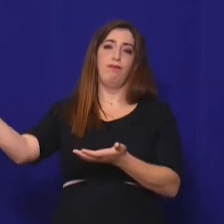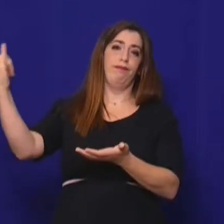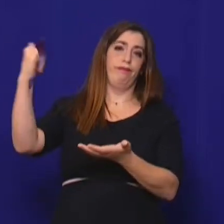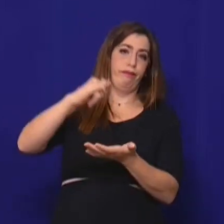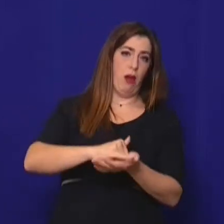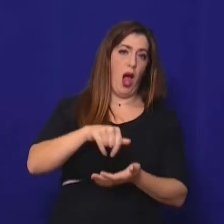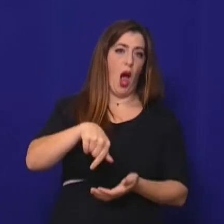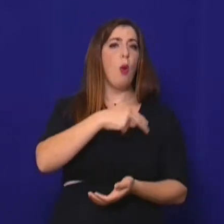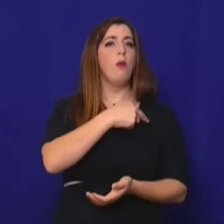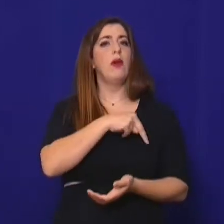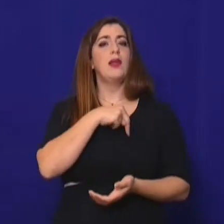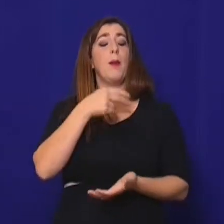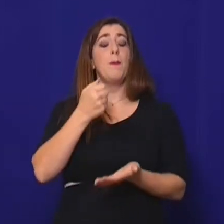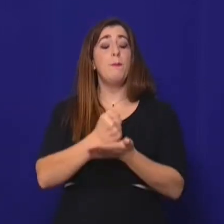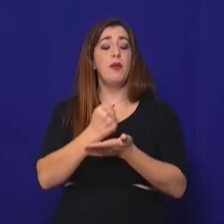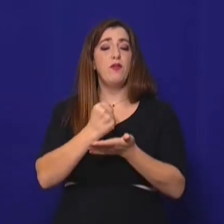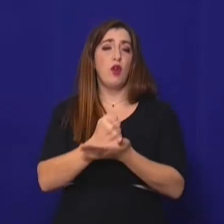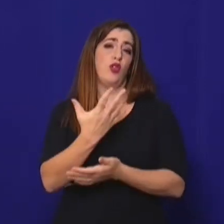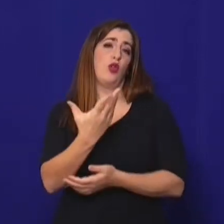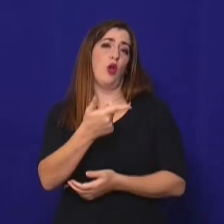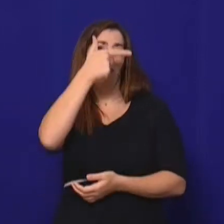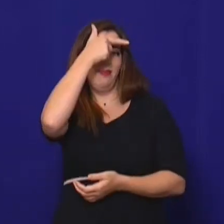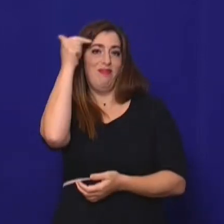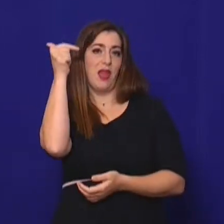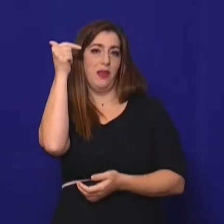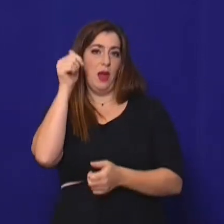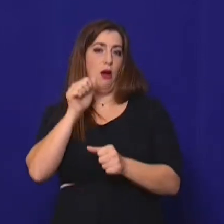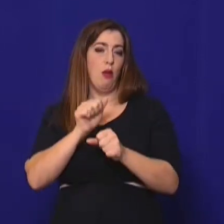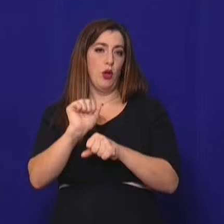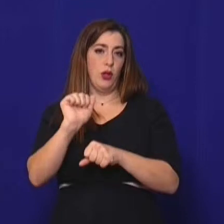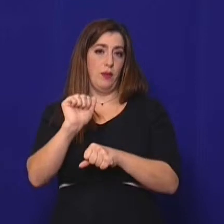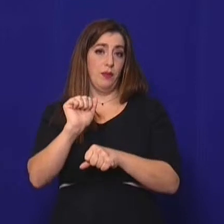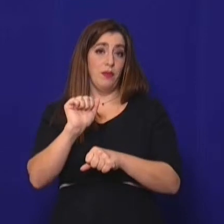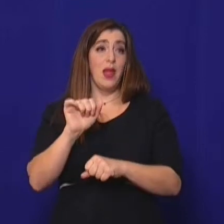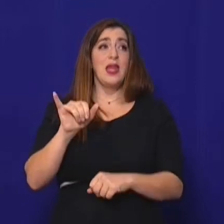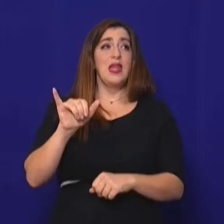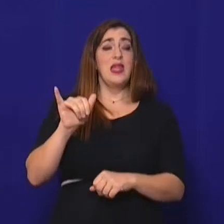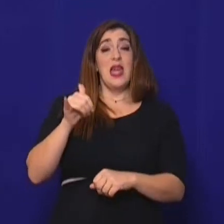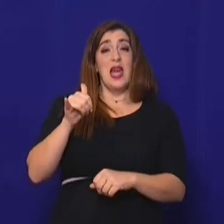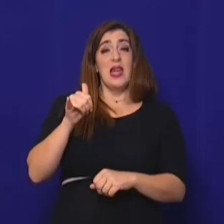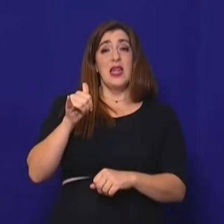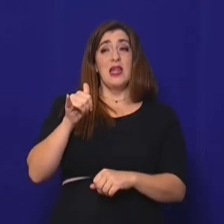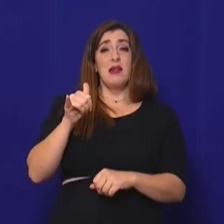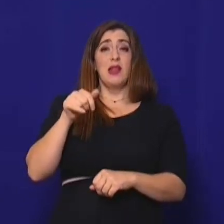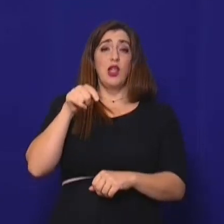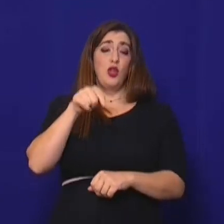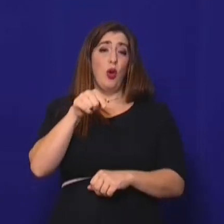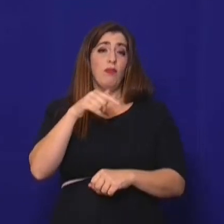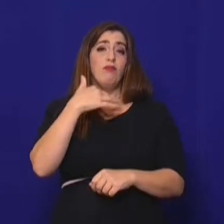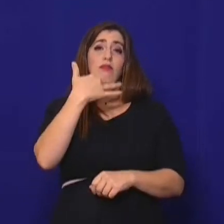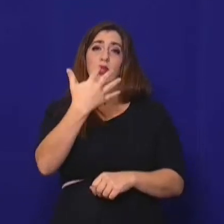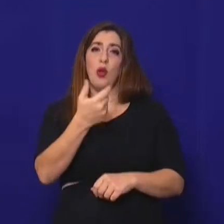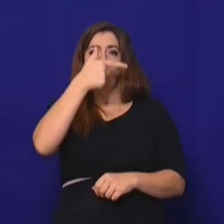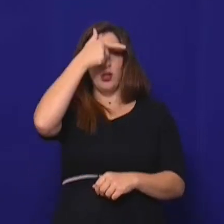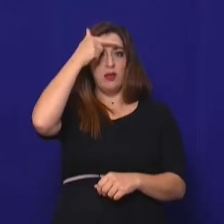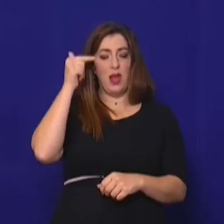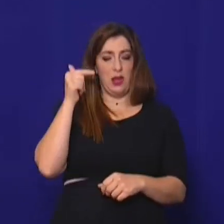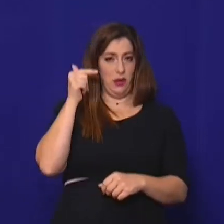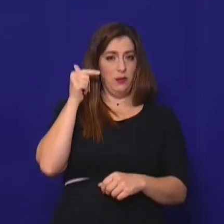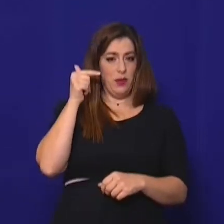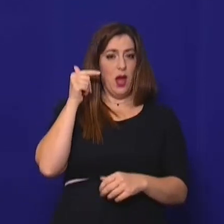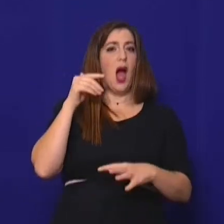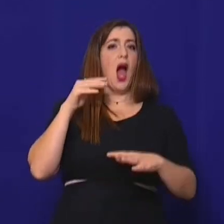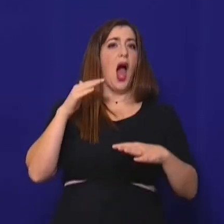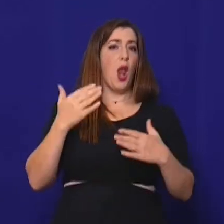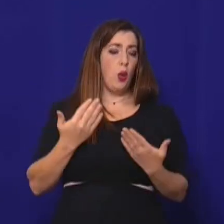jġibu test magħhom minn barra. Dawk li ma jġibux li bat wara qed ikun hemm isu nofs minn dawk il-nies li qegħdin jiġu li ma jġibux test magħhom